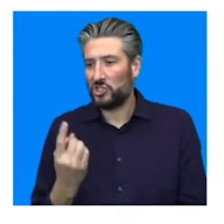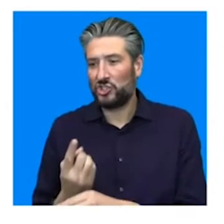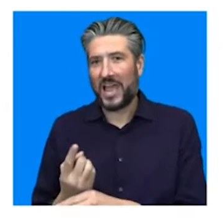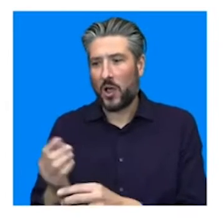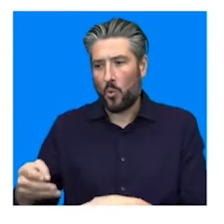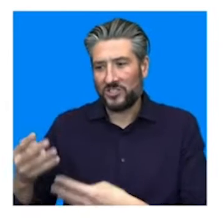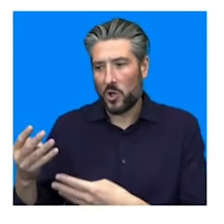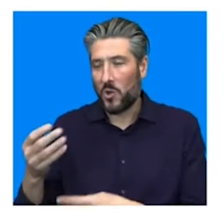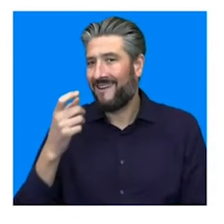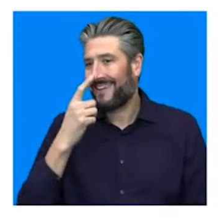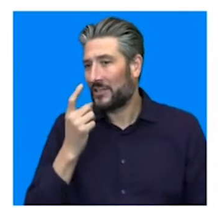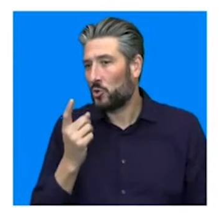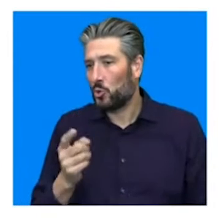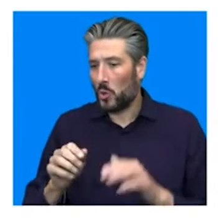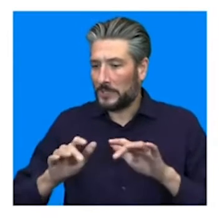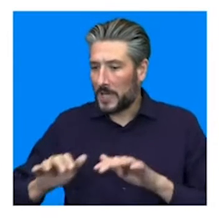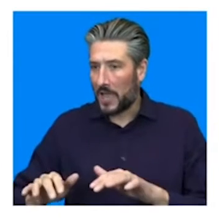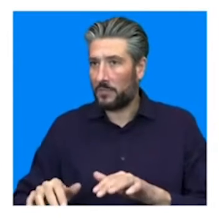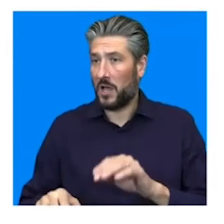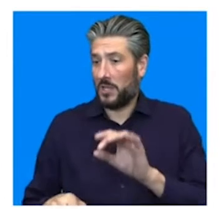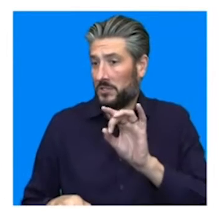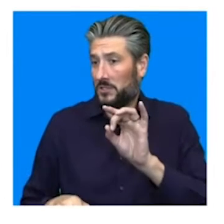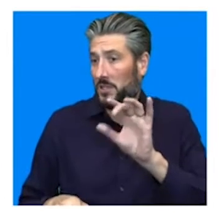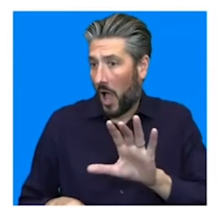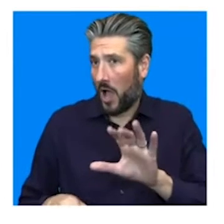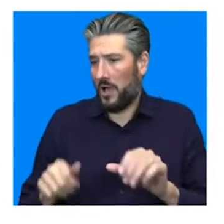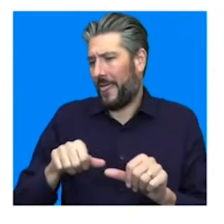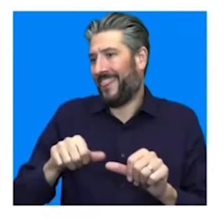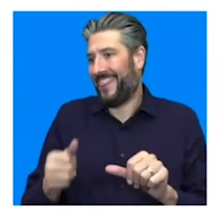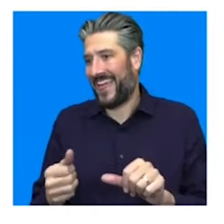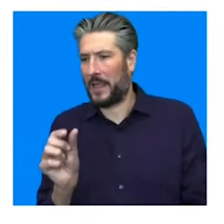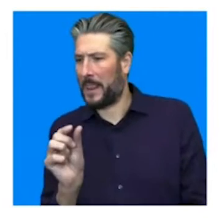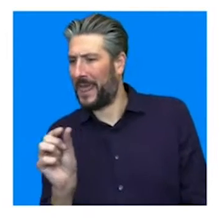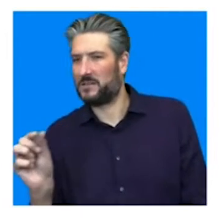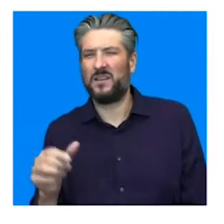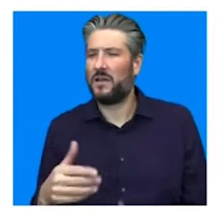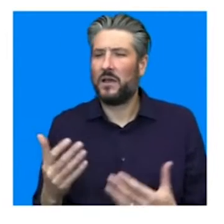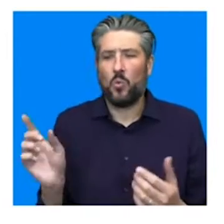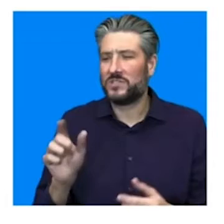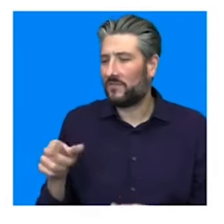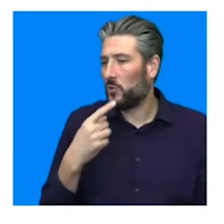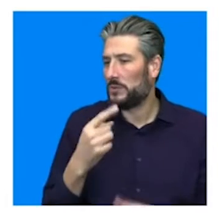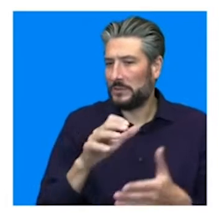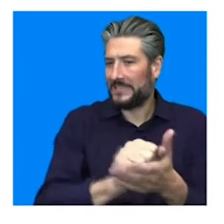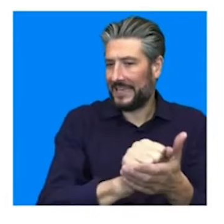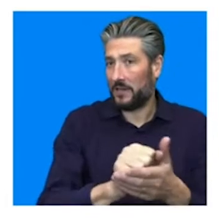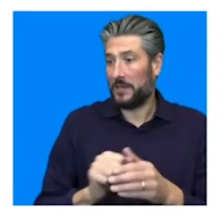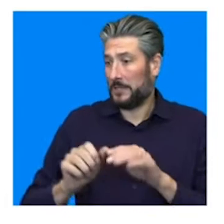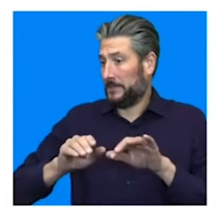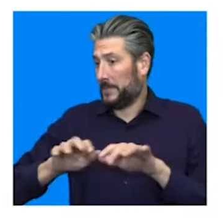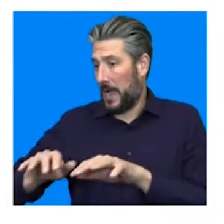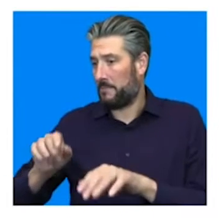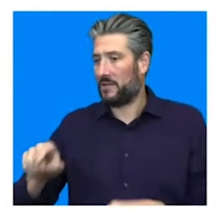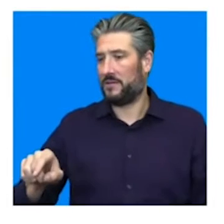star first. So if you could type star and then 8, if you'd seen row 8. If you can't see this screen at all, if you have vision